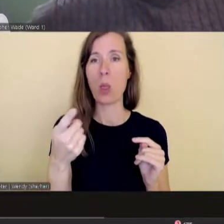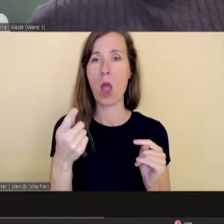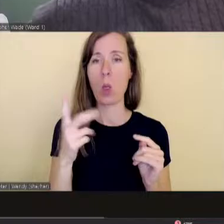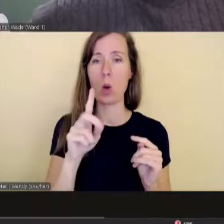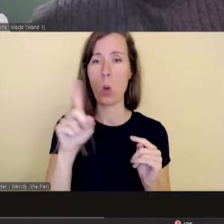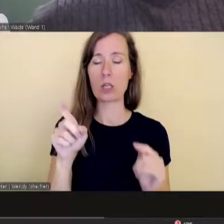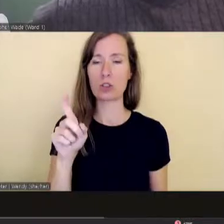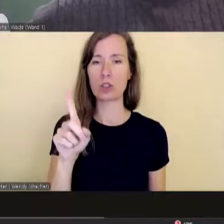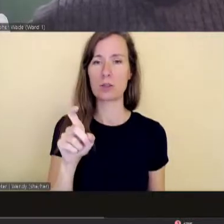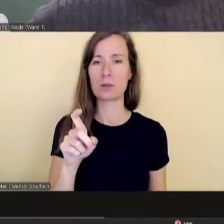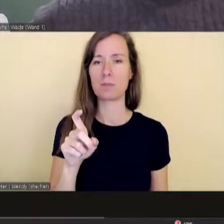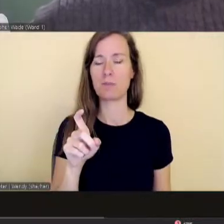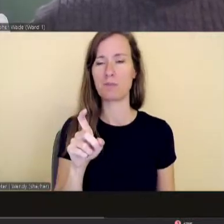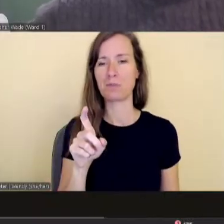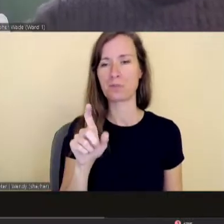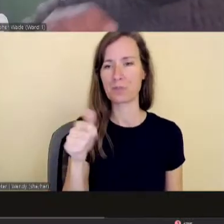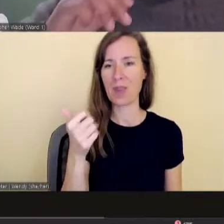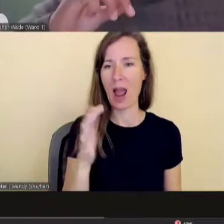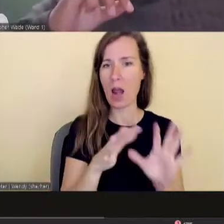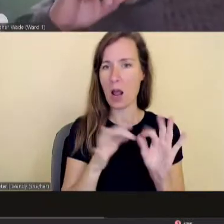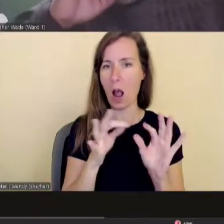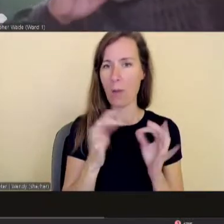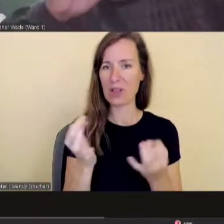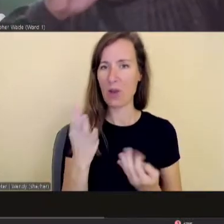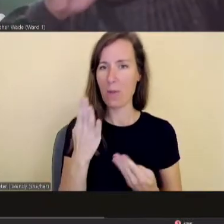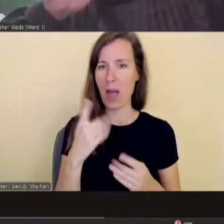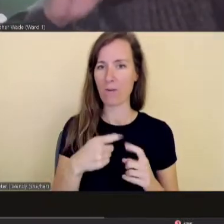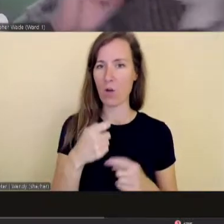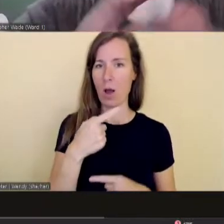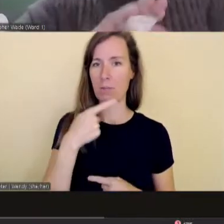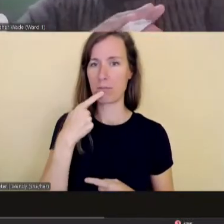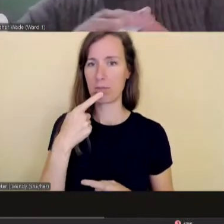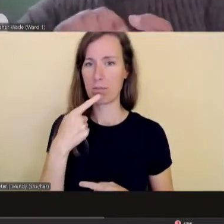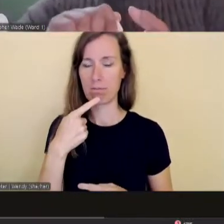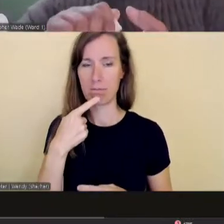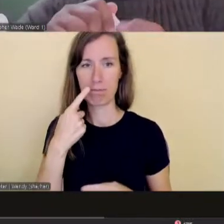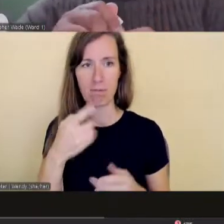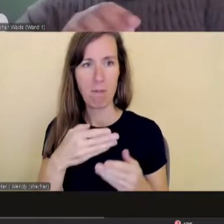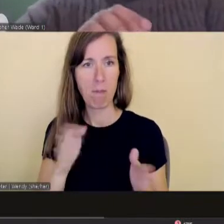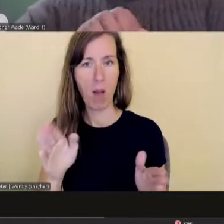Okay, any comments from the public about the snow plowing exceptions?